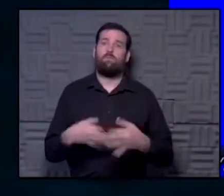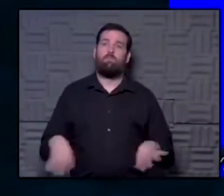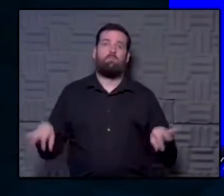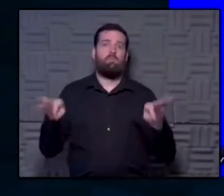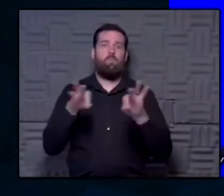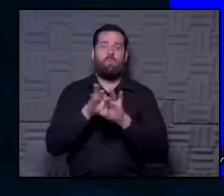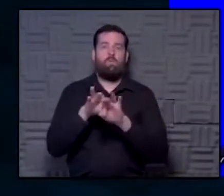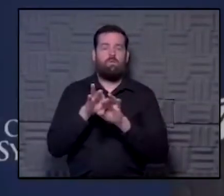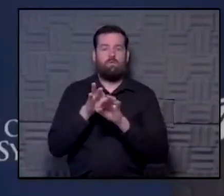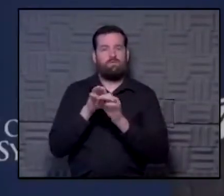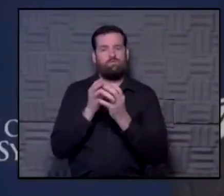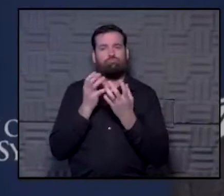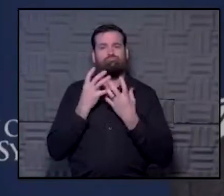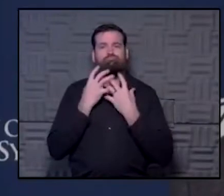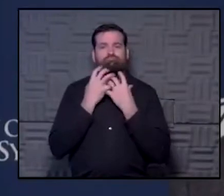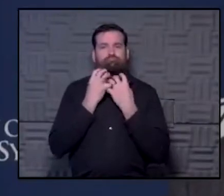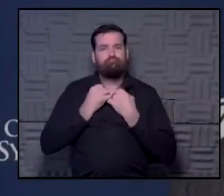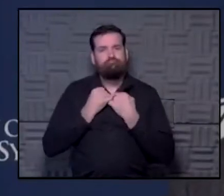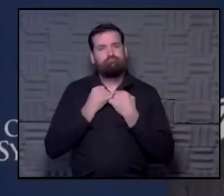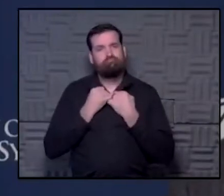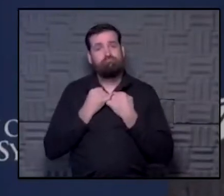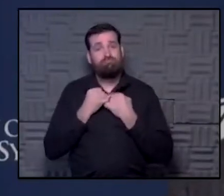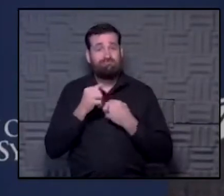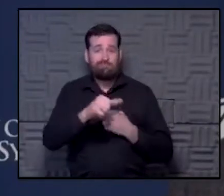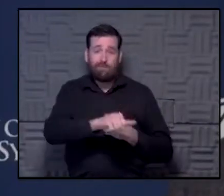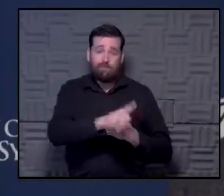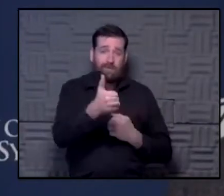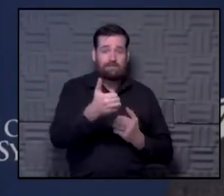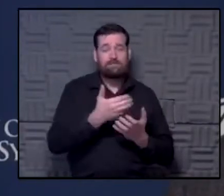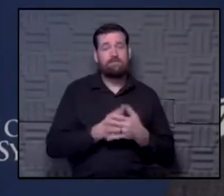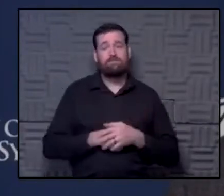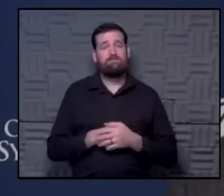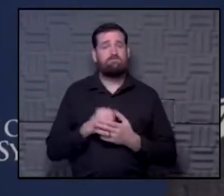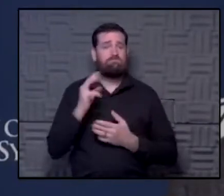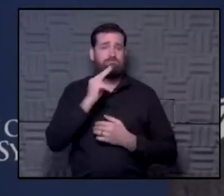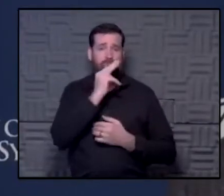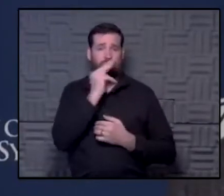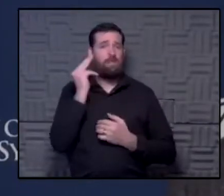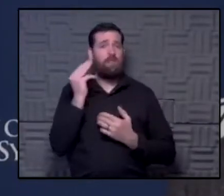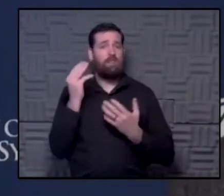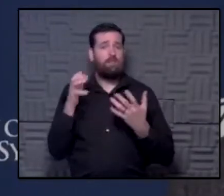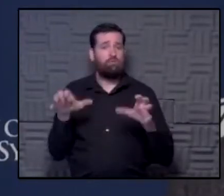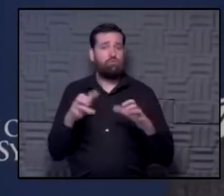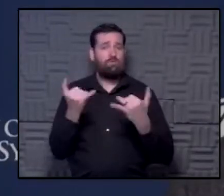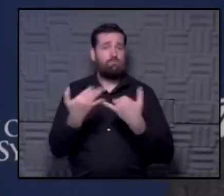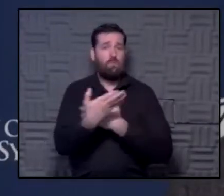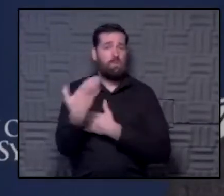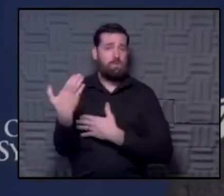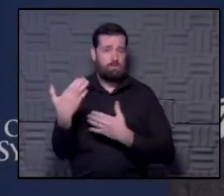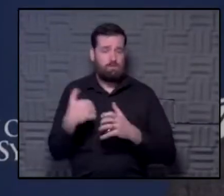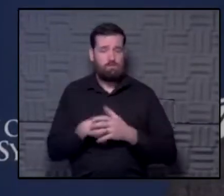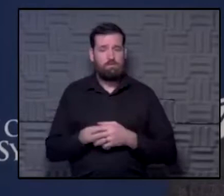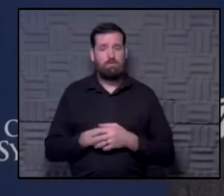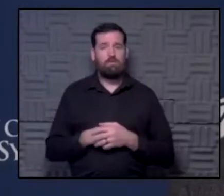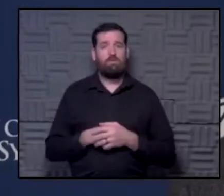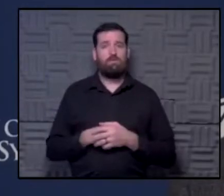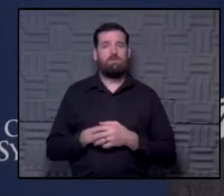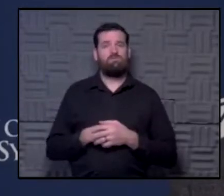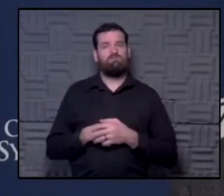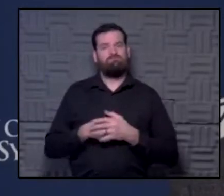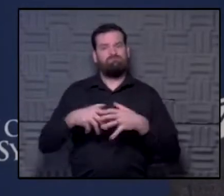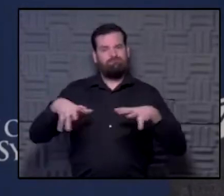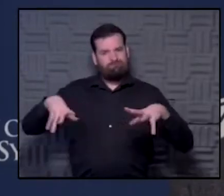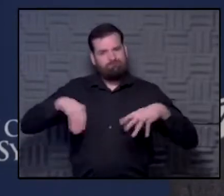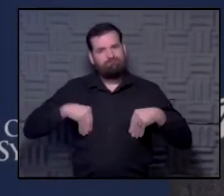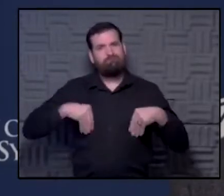grasp. As far as the rest, like what Michelle's doing this morning, of taking on a purpose